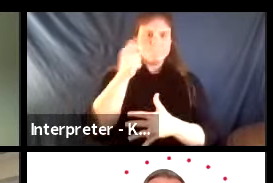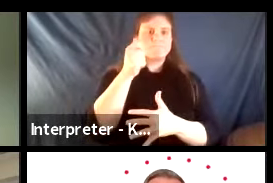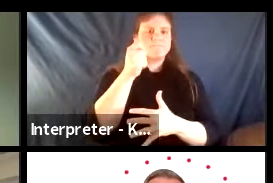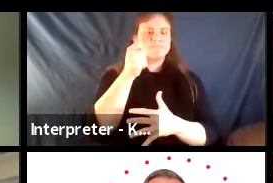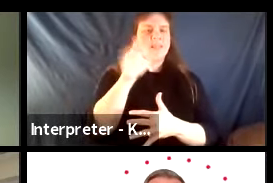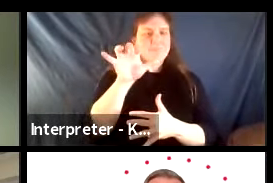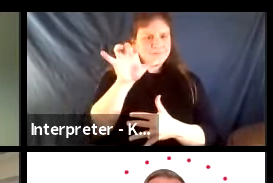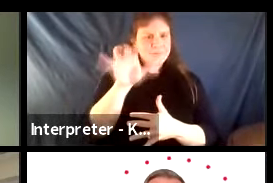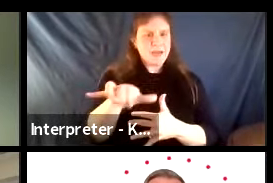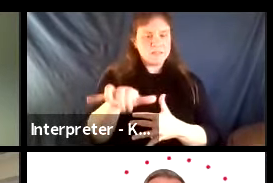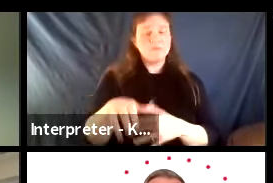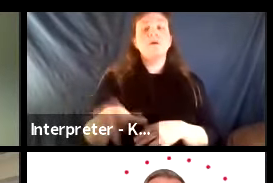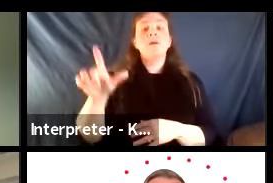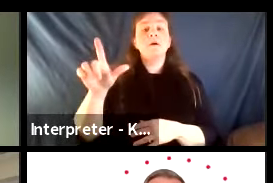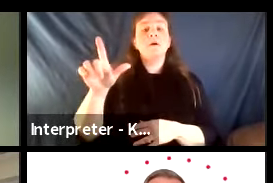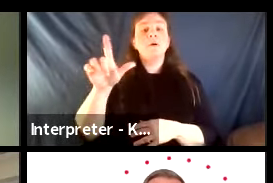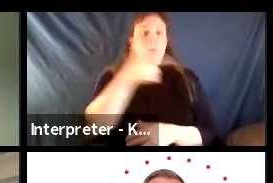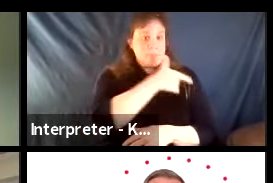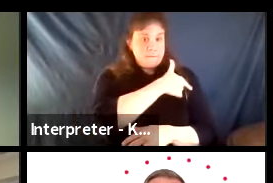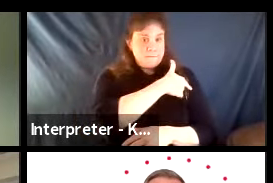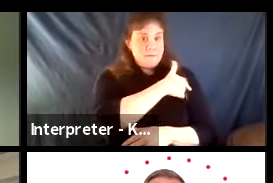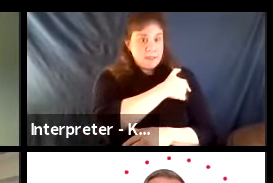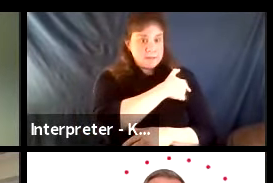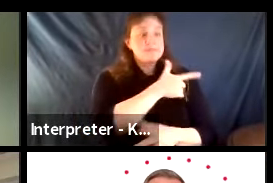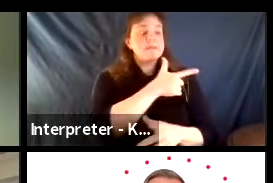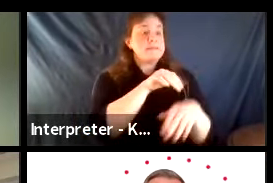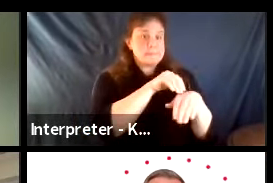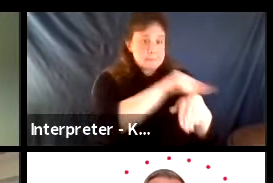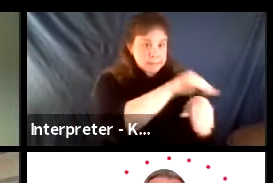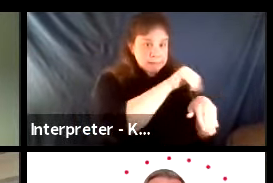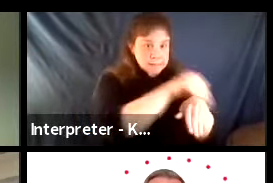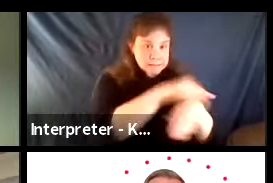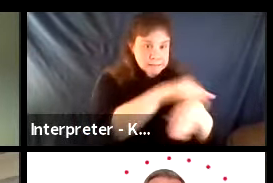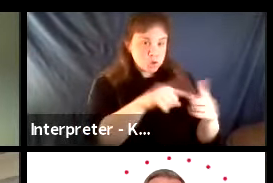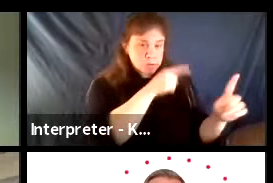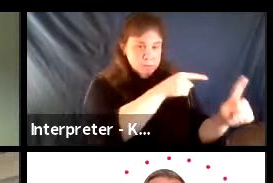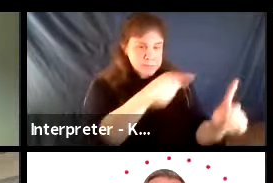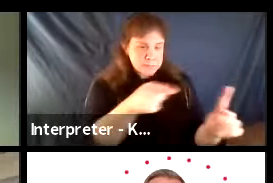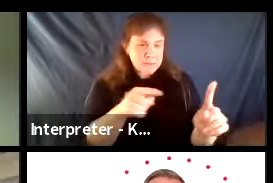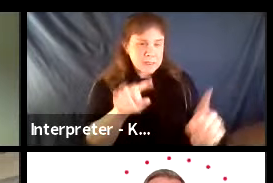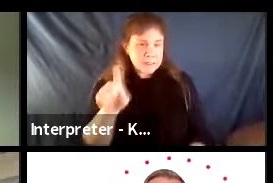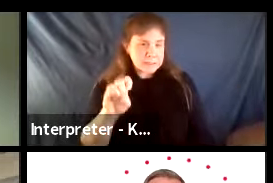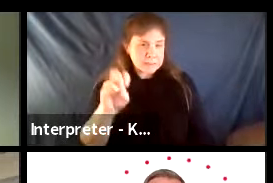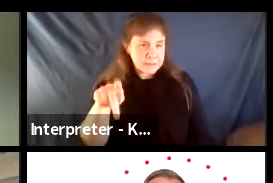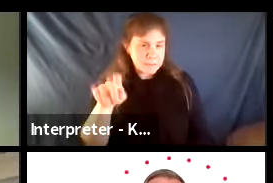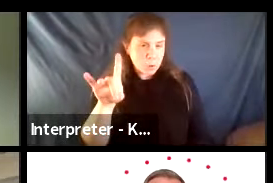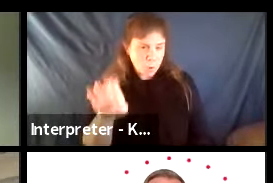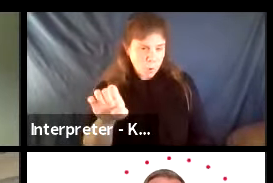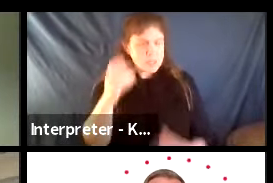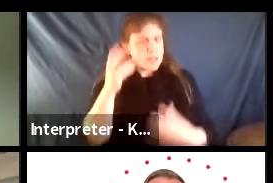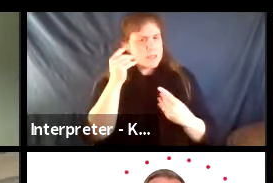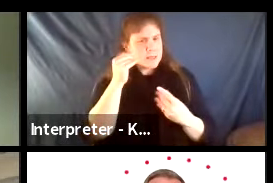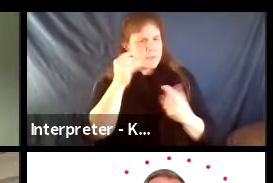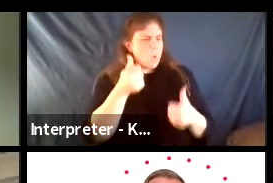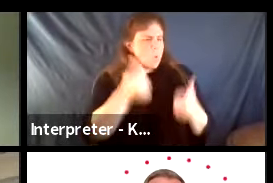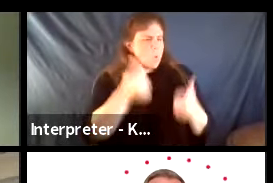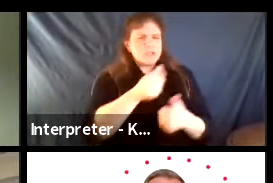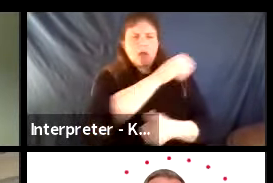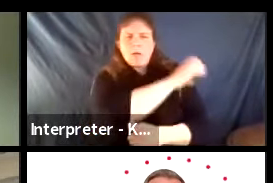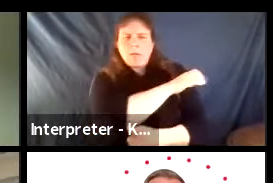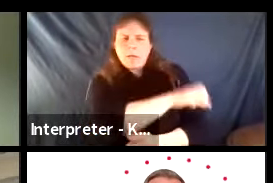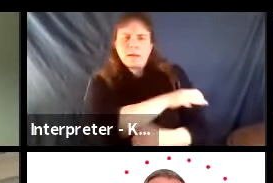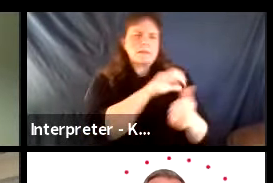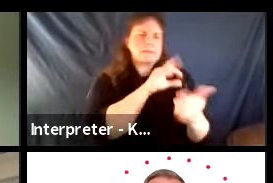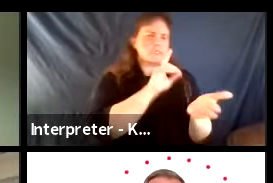been identified to those zip codes, thinking about who are the providers that are serving those communities most impacted. So I'll raise